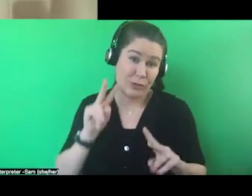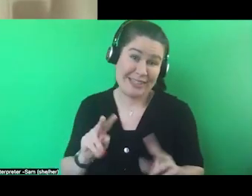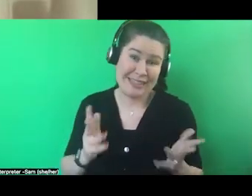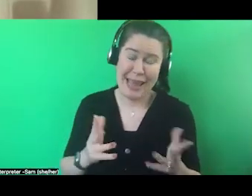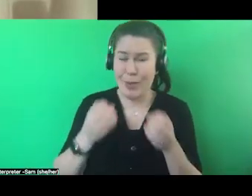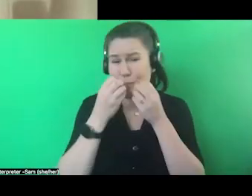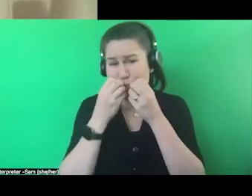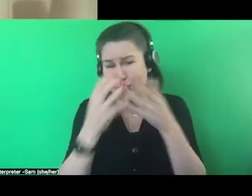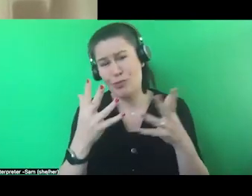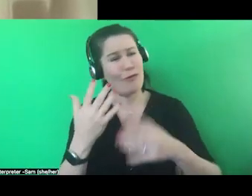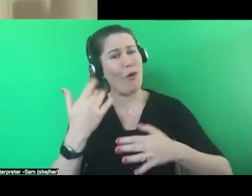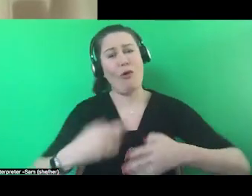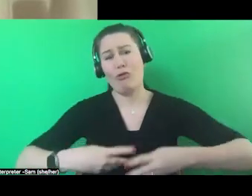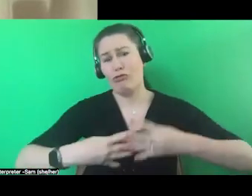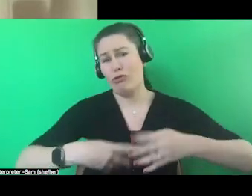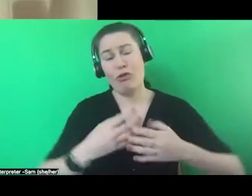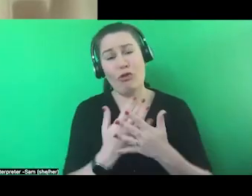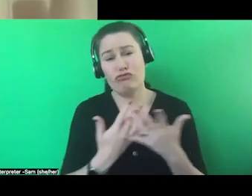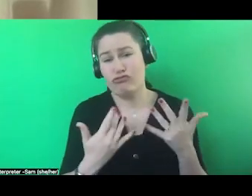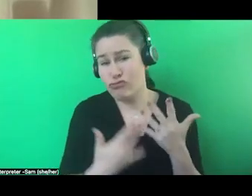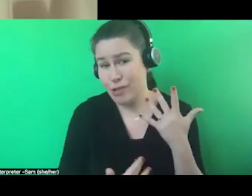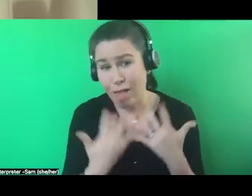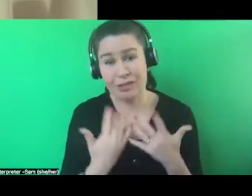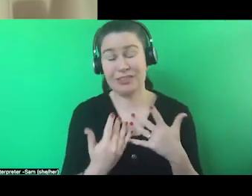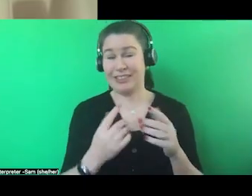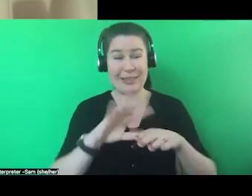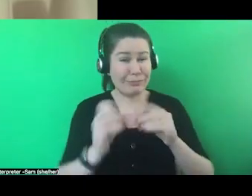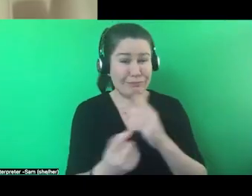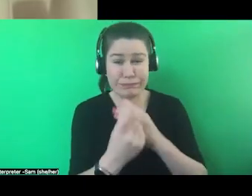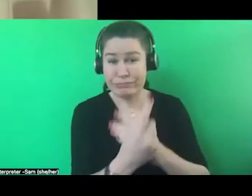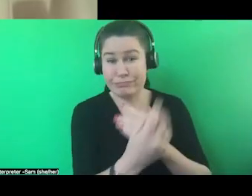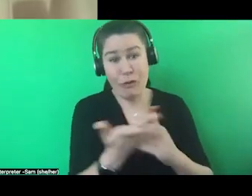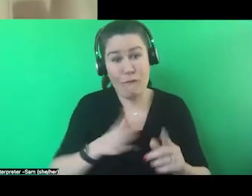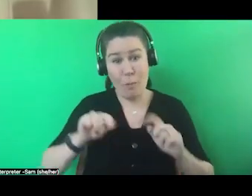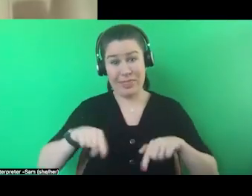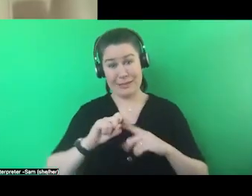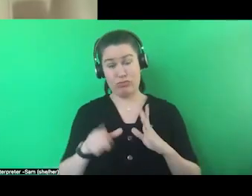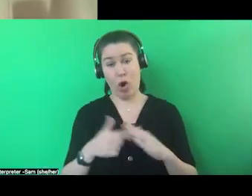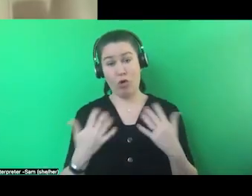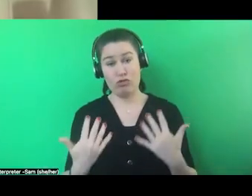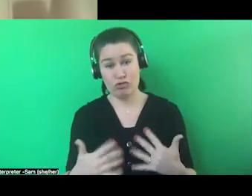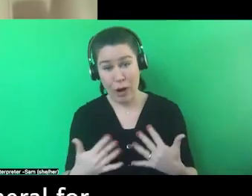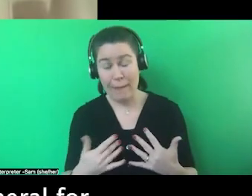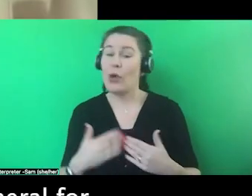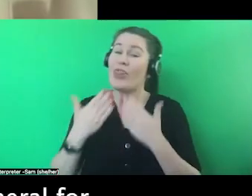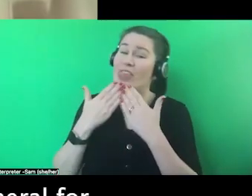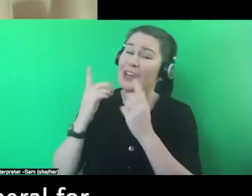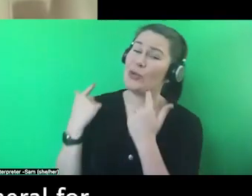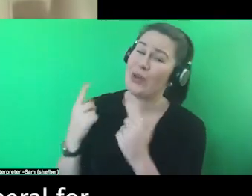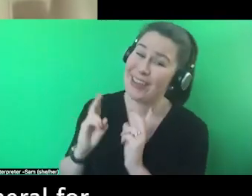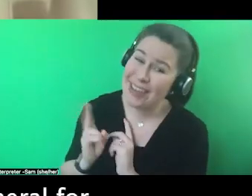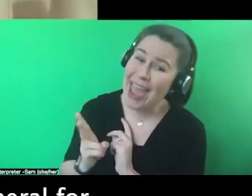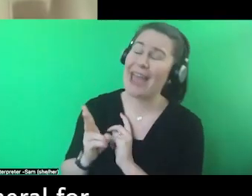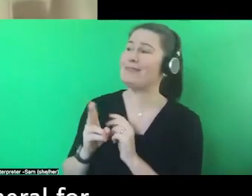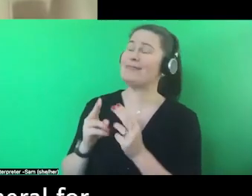the outcome of this great program. So I would like once again to thank the Arts Council England, the Italian Ministry